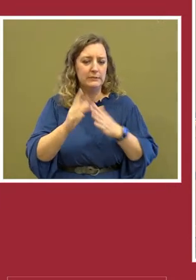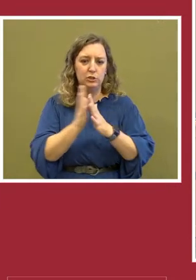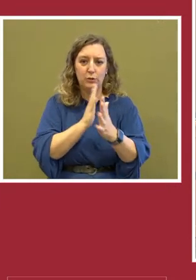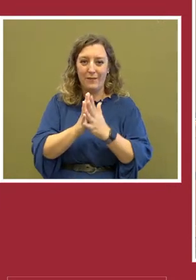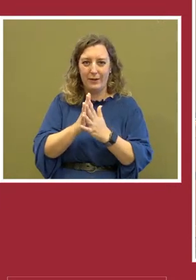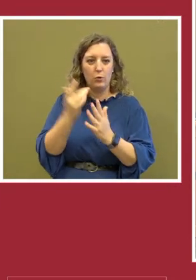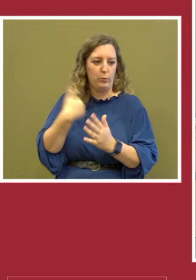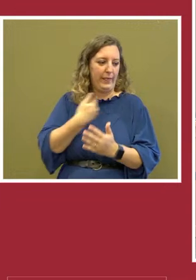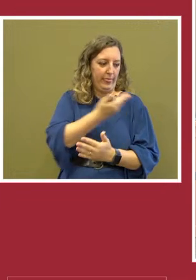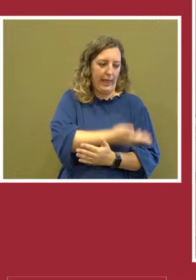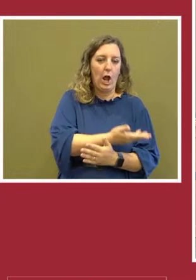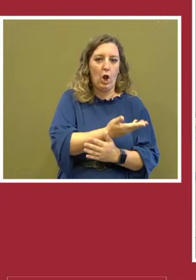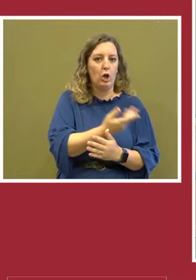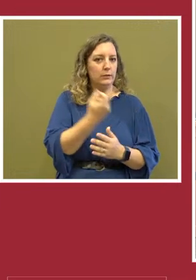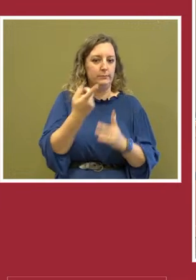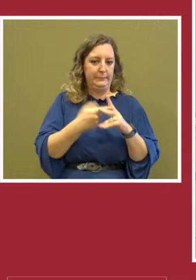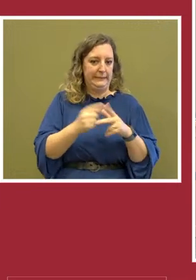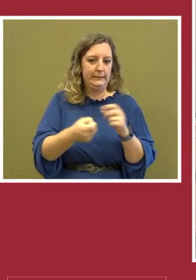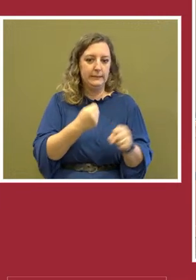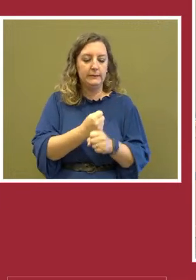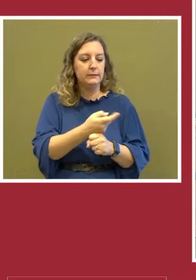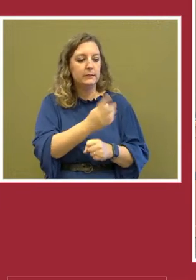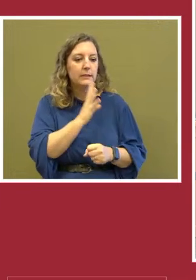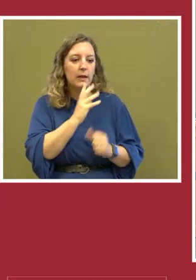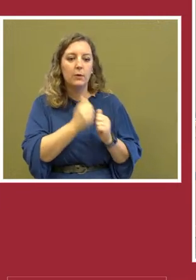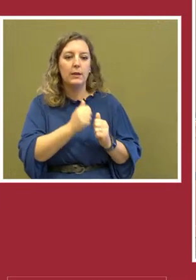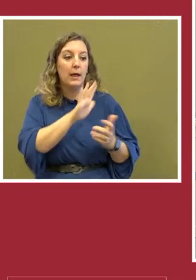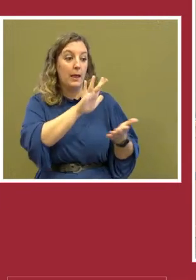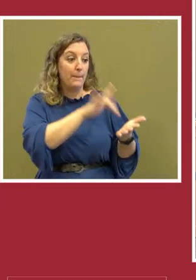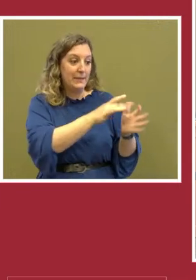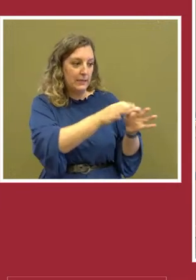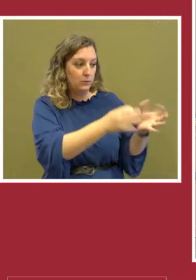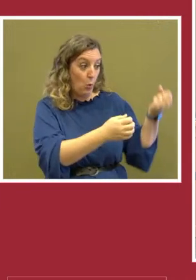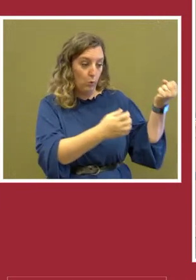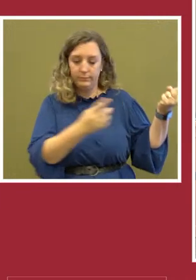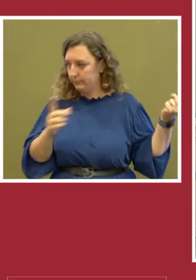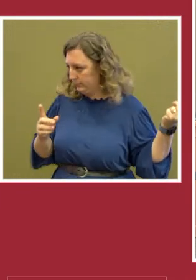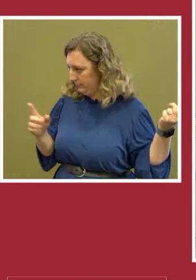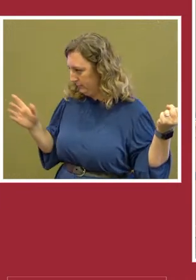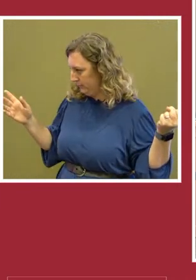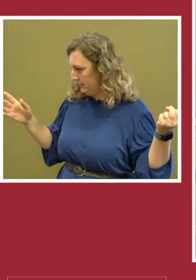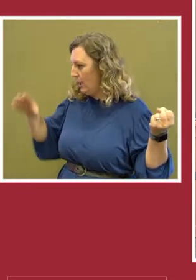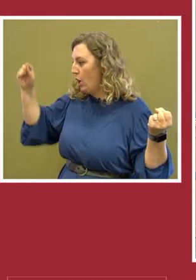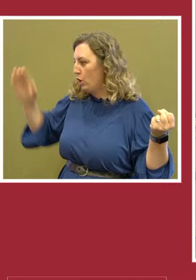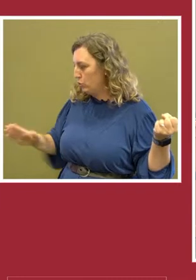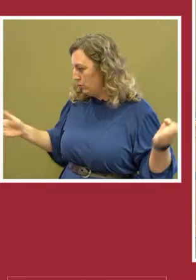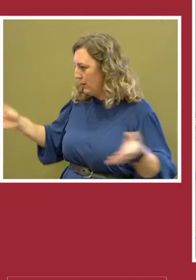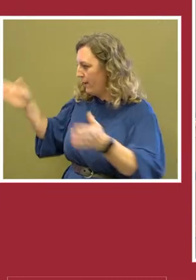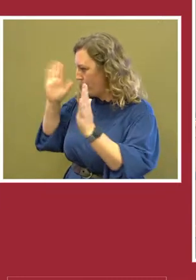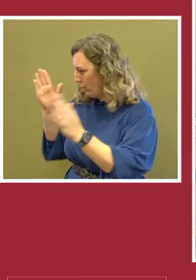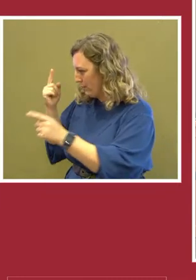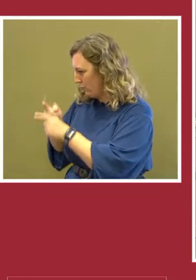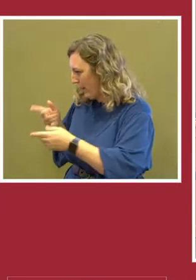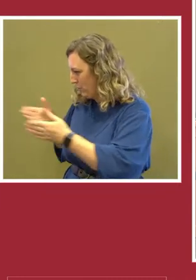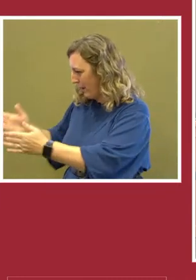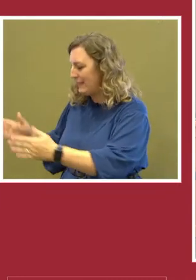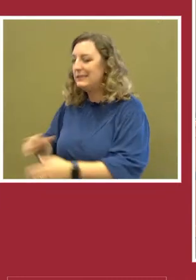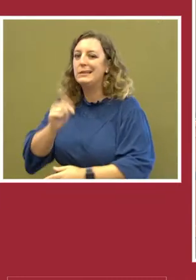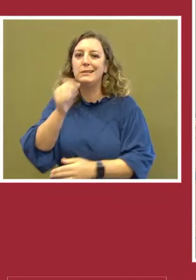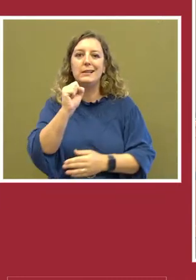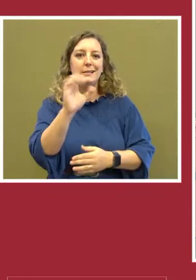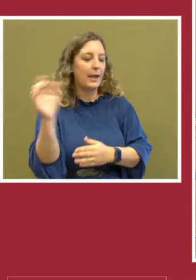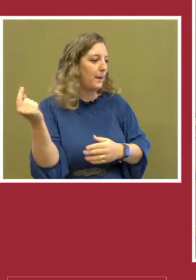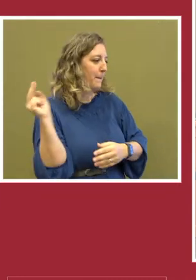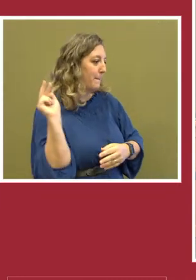earlier this year, and she was talking with me, and she said, mid-sentence, hold on, turned around and got a student focused in the right direction, all within 10